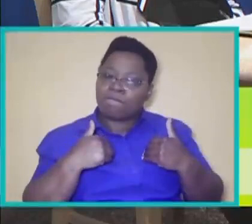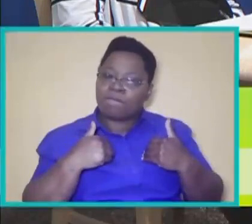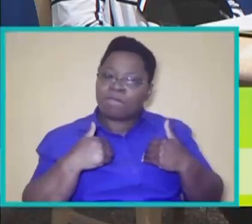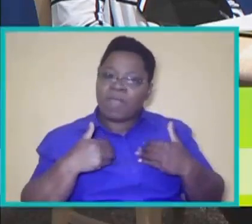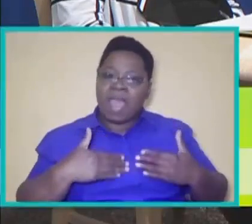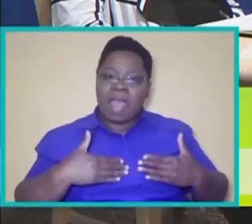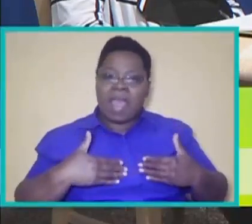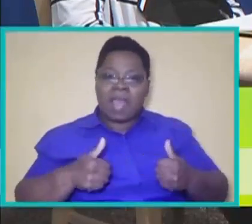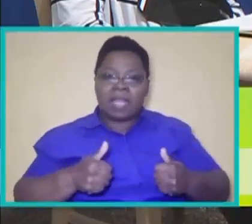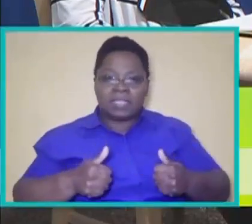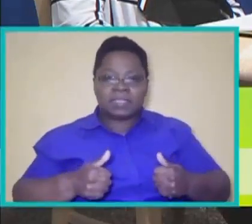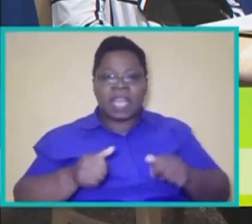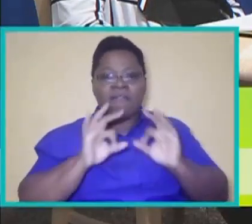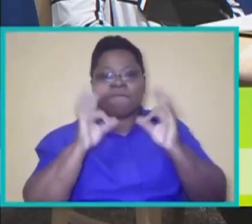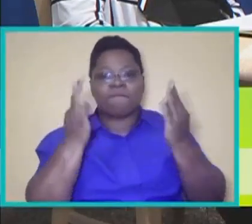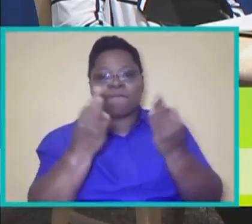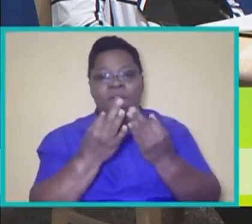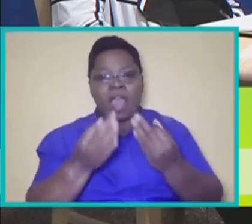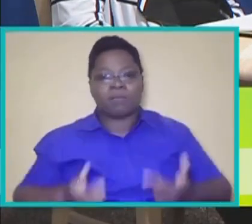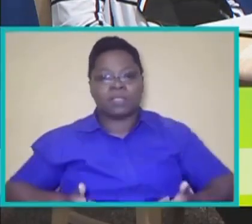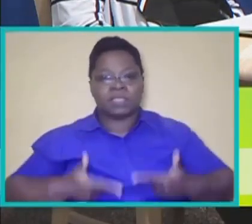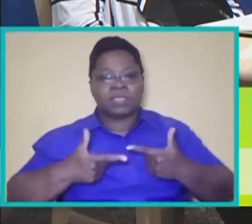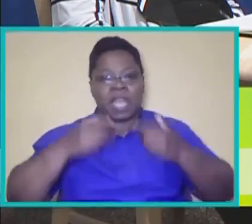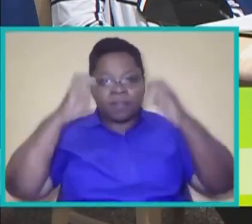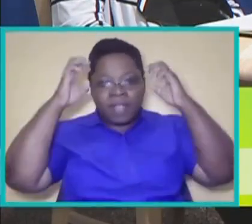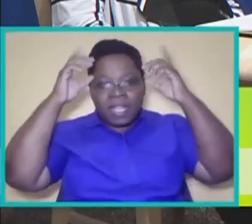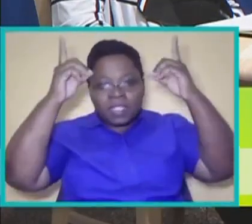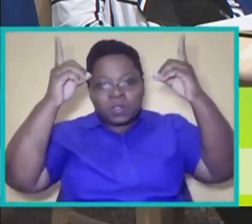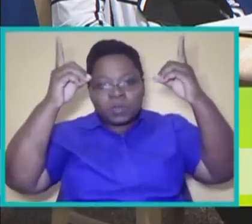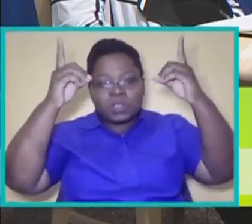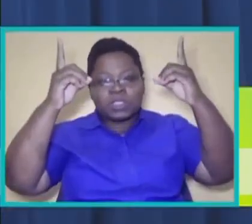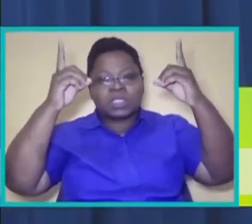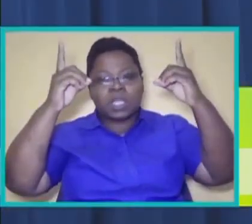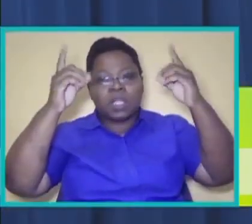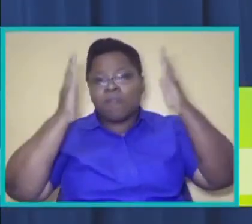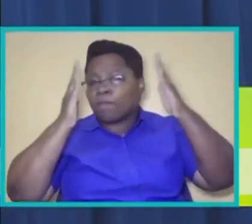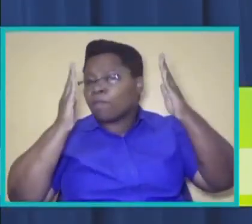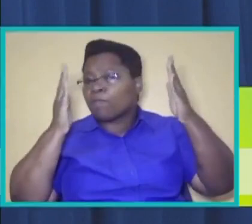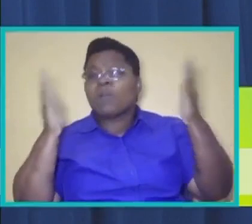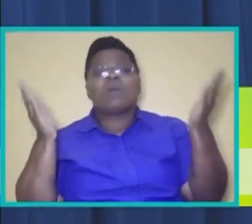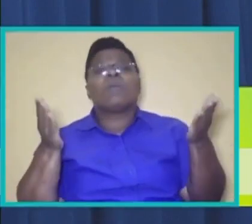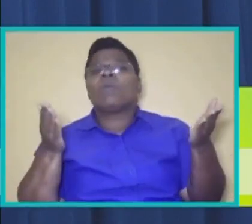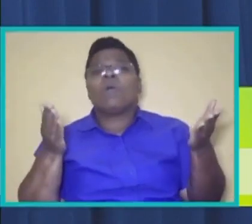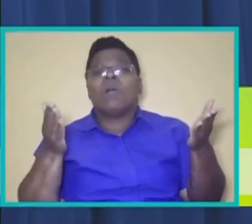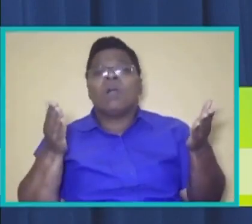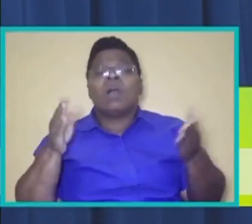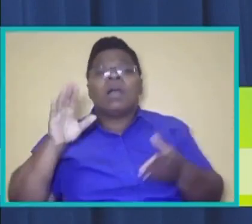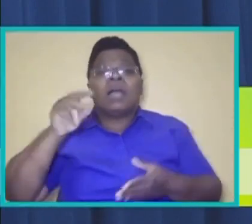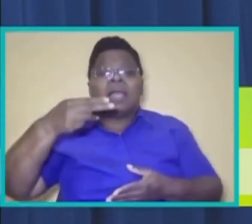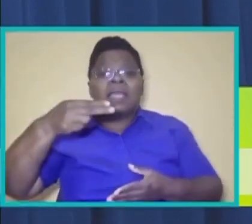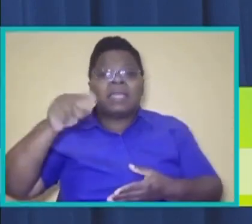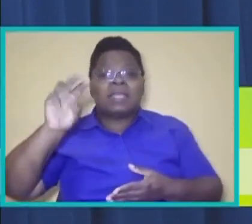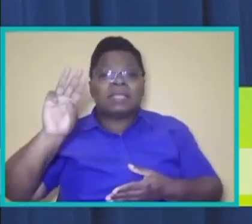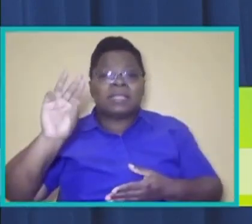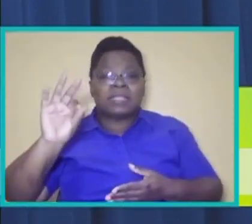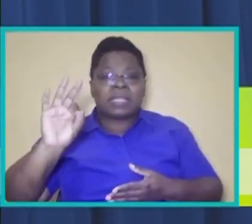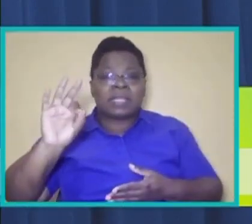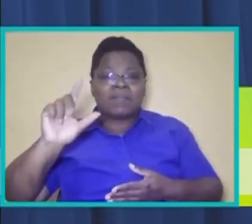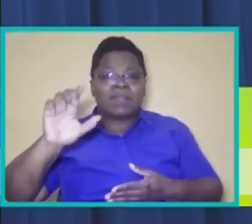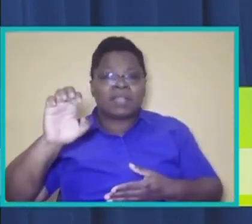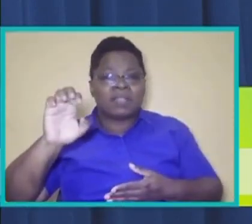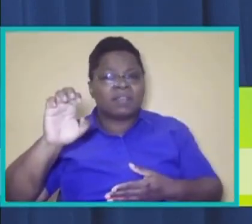life education, which really focuses on teaching life skills in different areas, helping children to cope